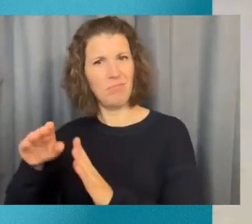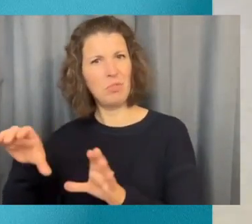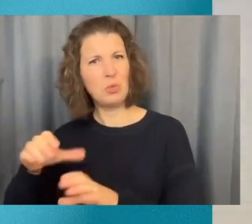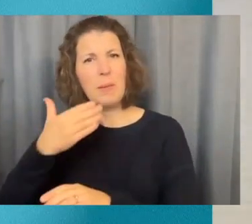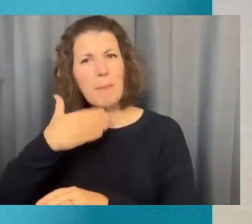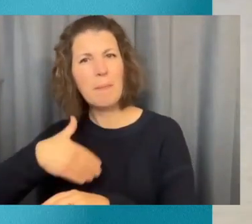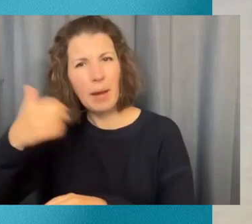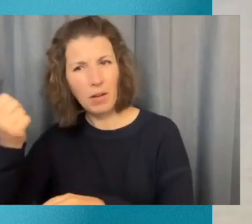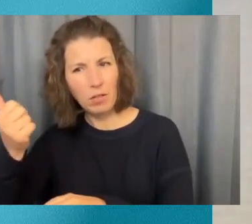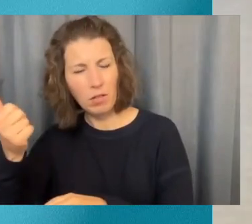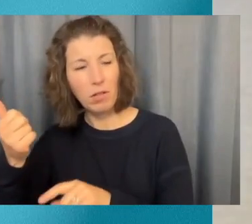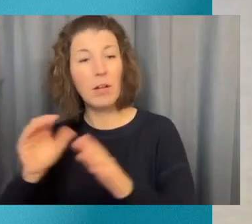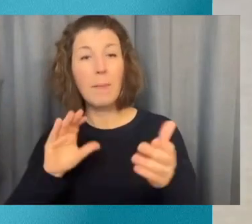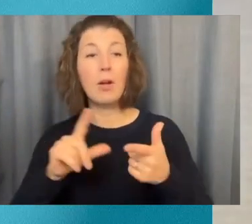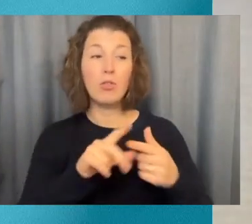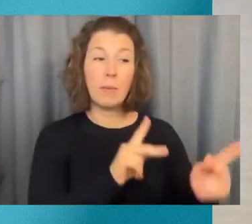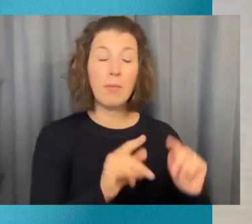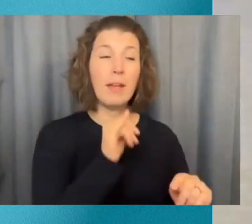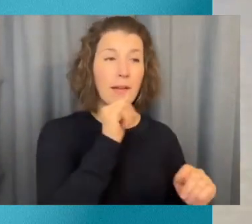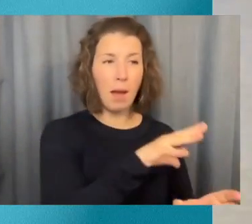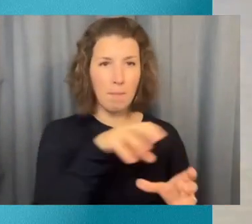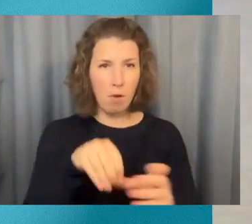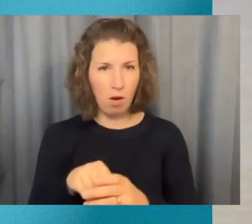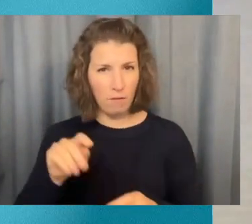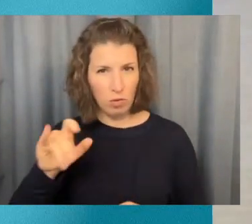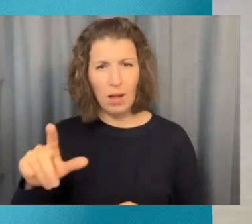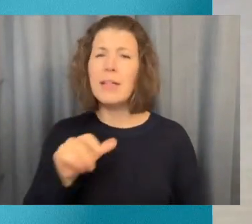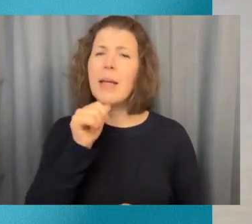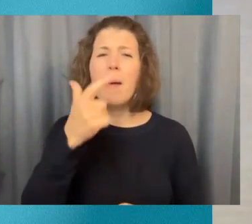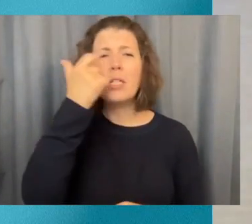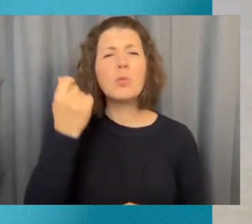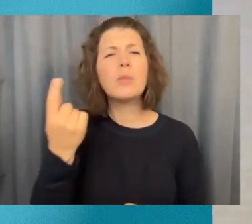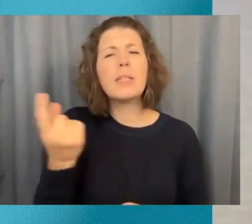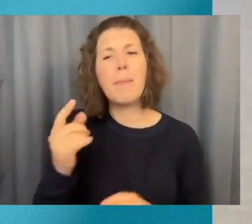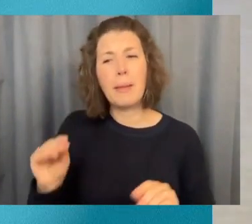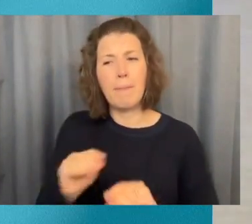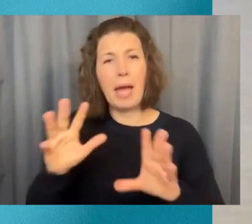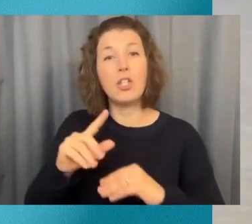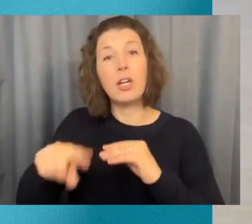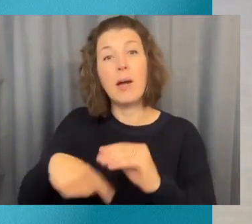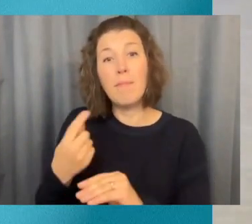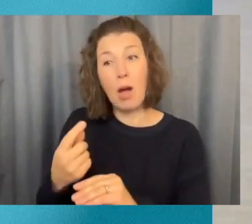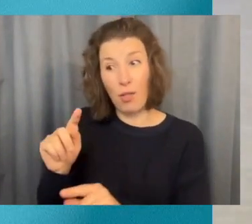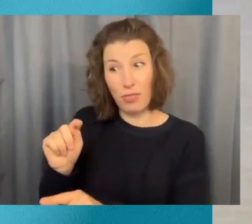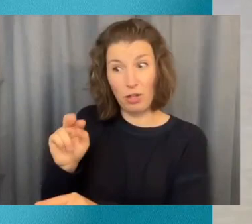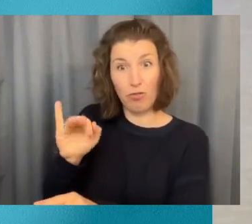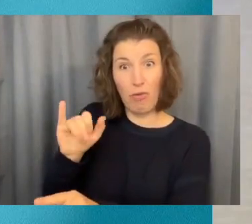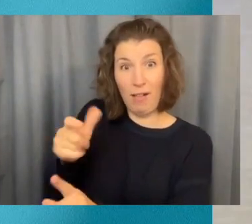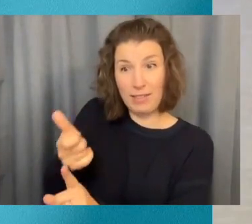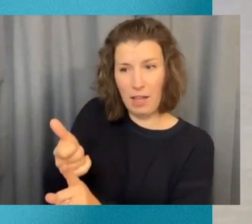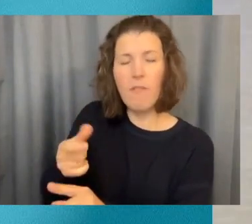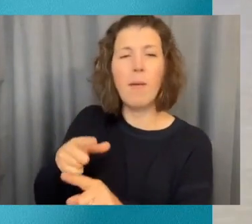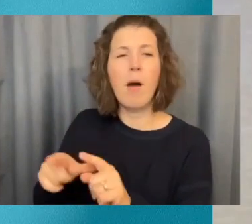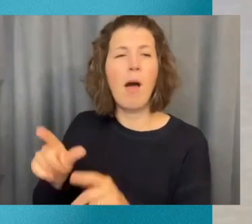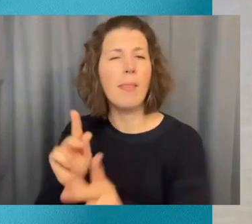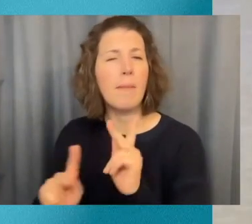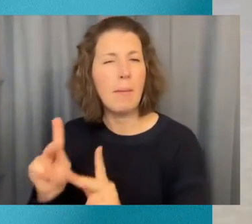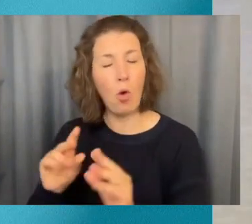part of a trial, not because there was something magic about the trial other than the people, meaning that you had more eyes on